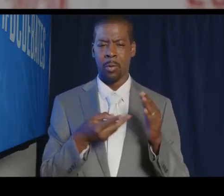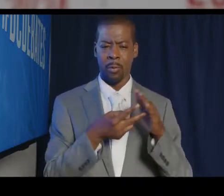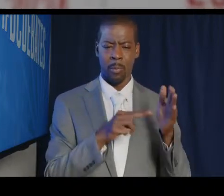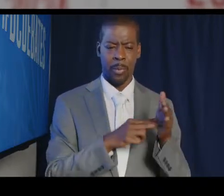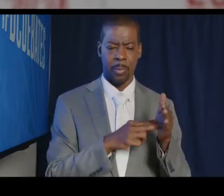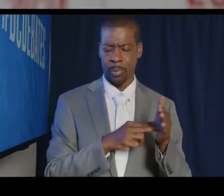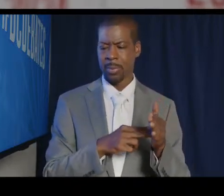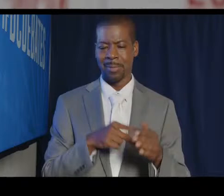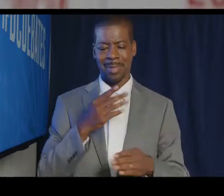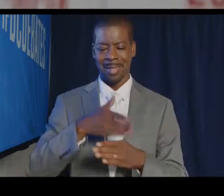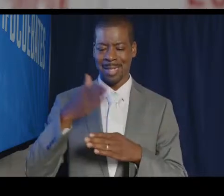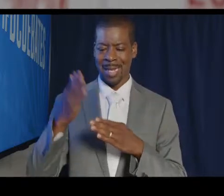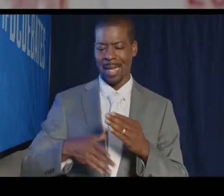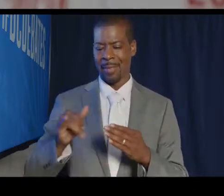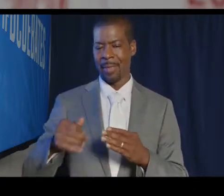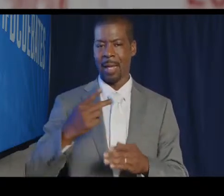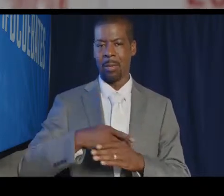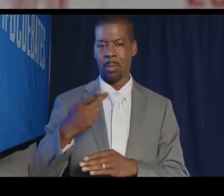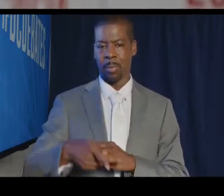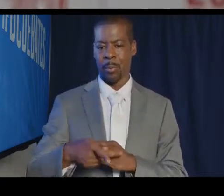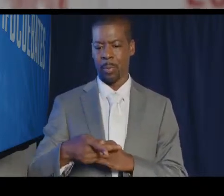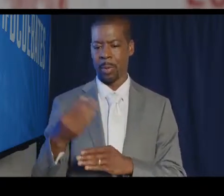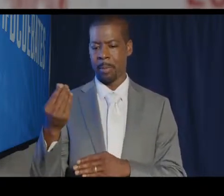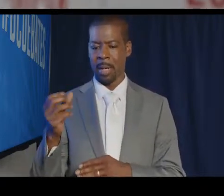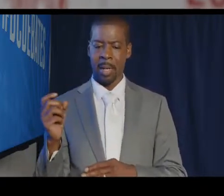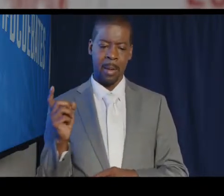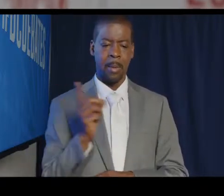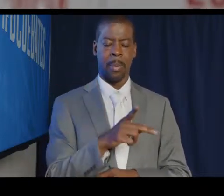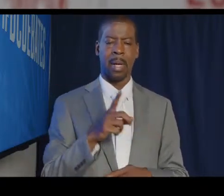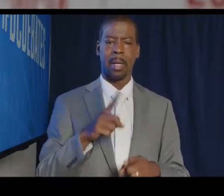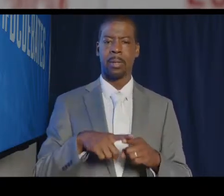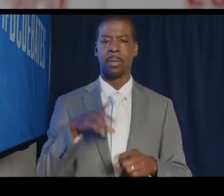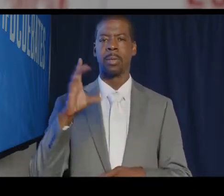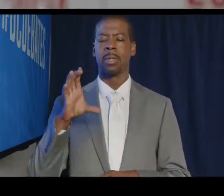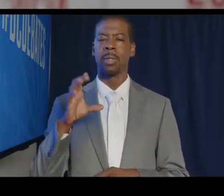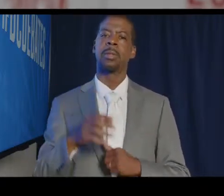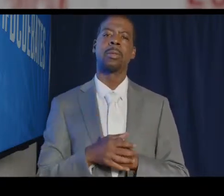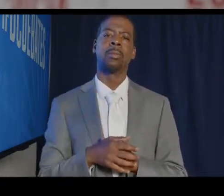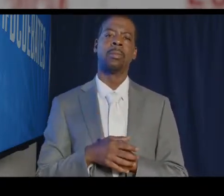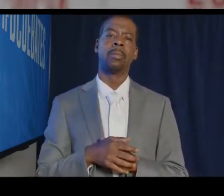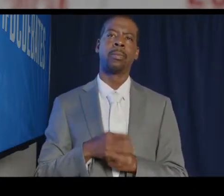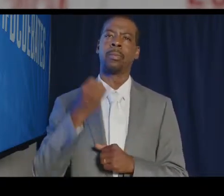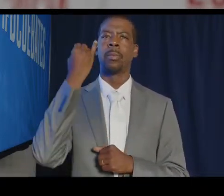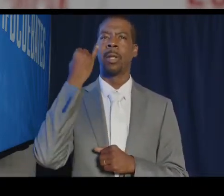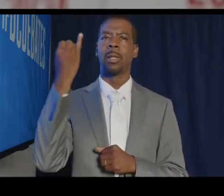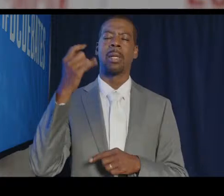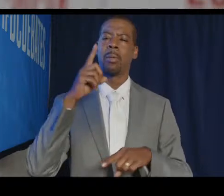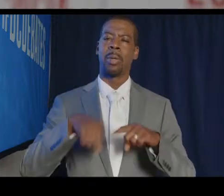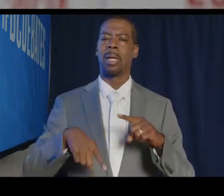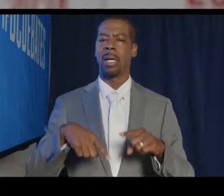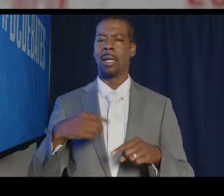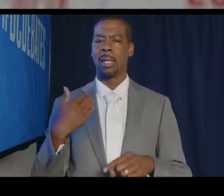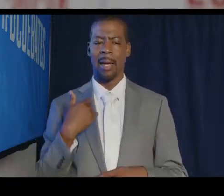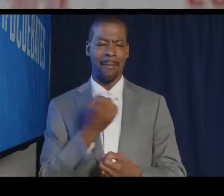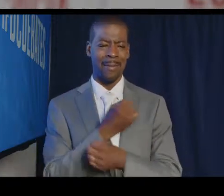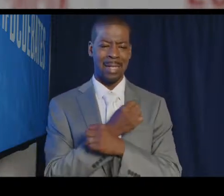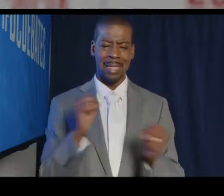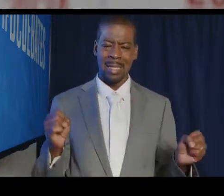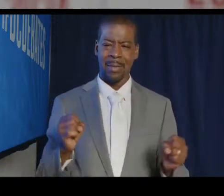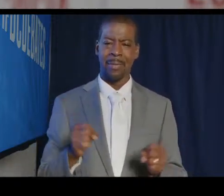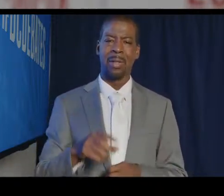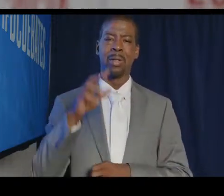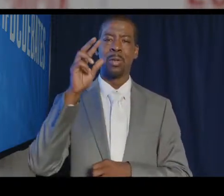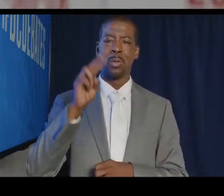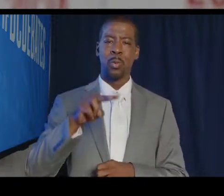other programs or back into the pockets of residents. This notion that we cannot afford to create safety nets in a city with